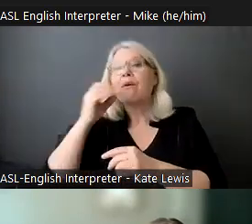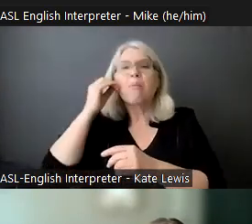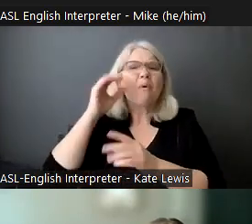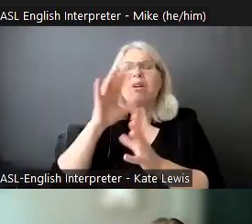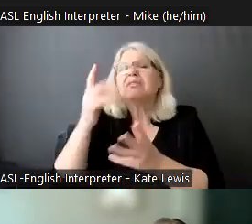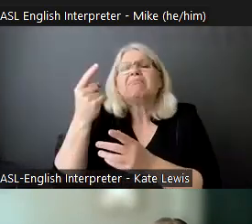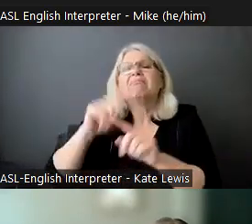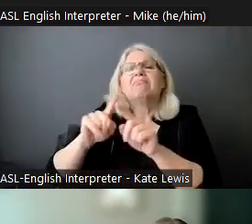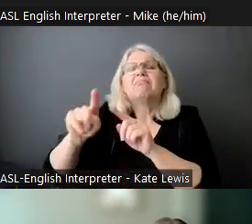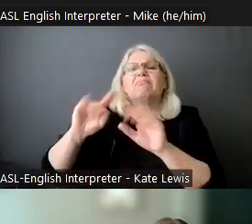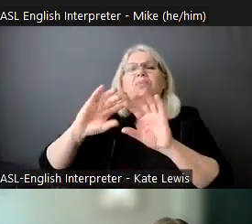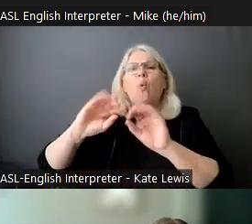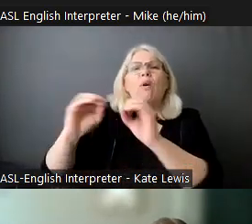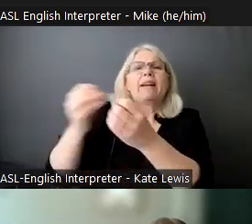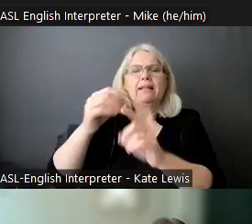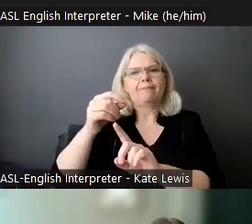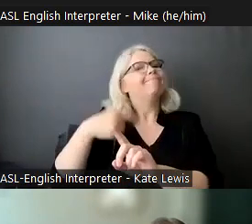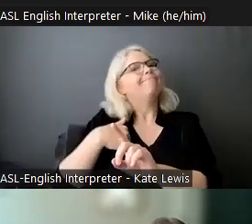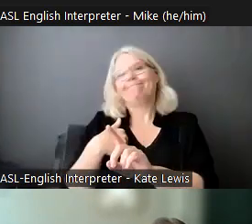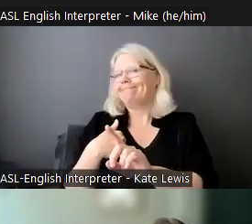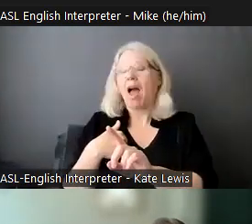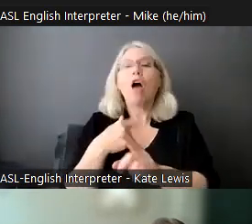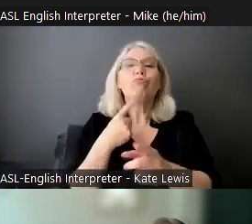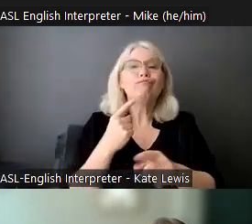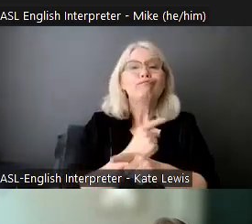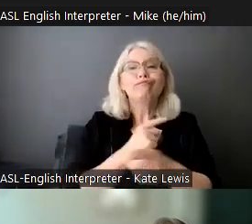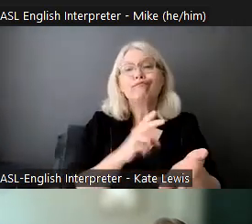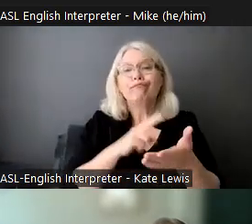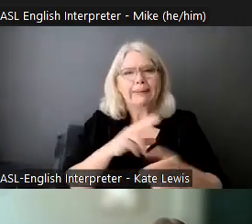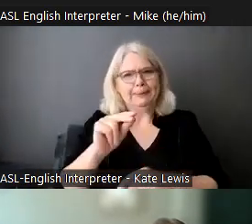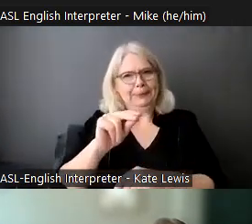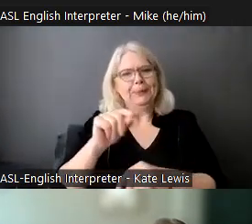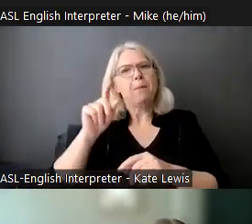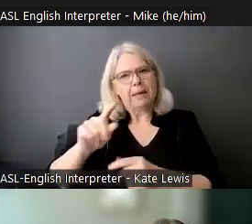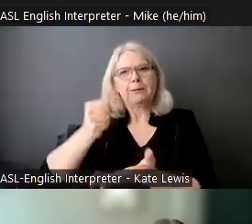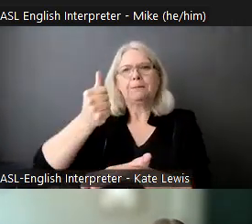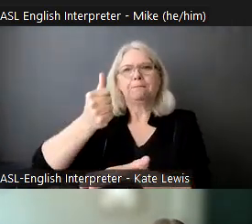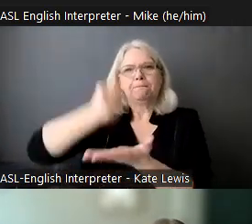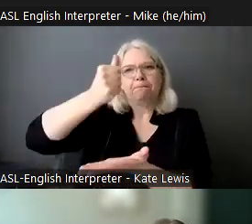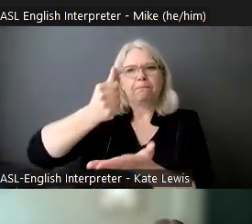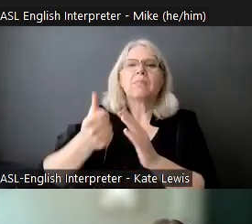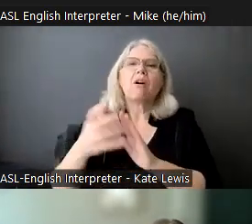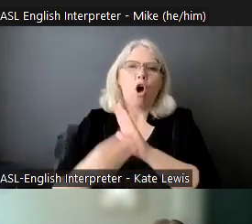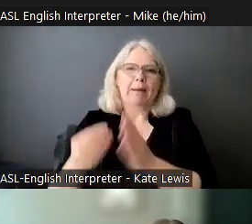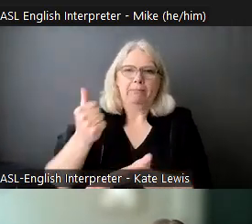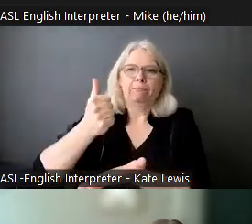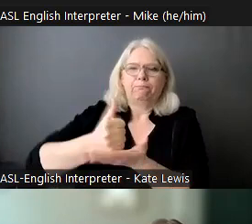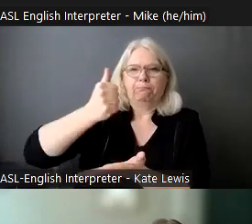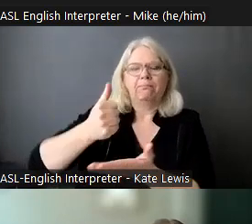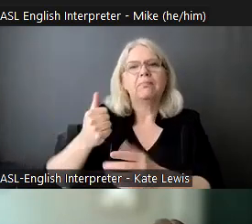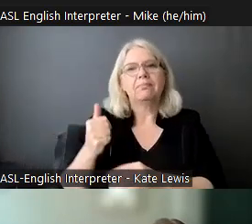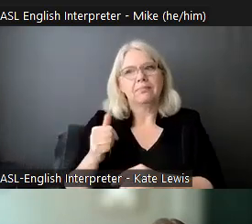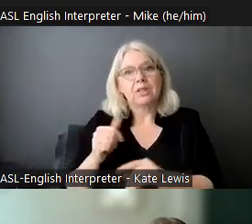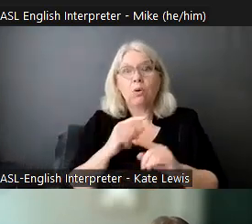of the document just to ensure the validity of it. So sometimes it's a good idea to get a notarized copy, but it is not